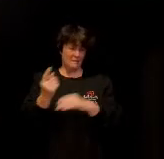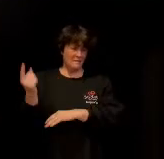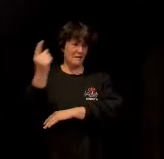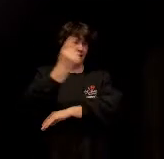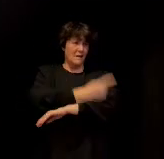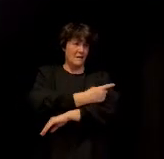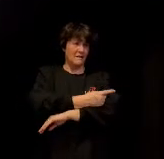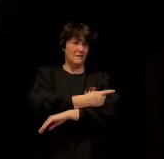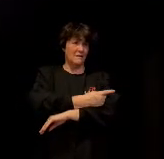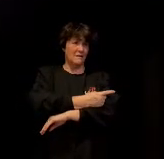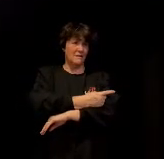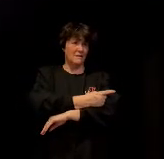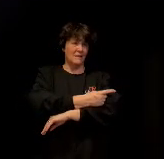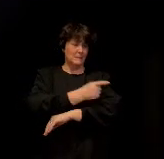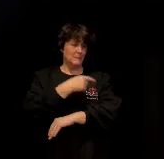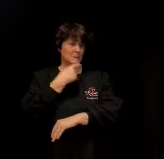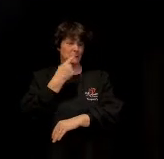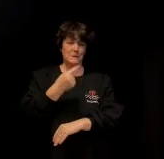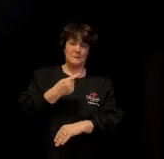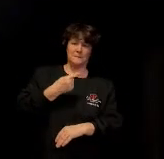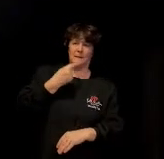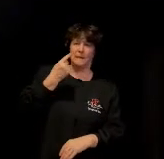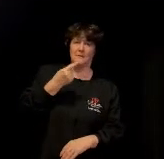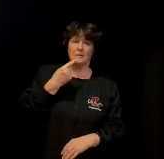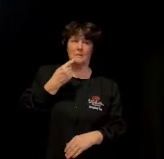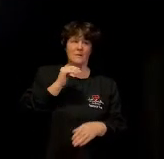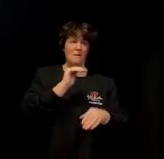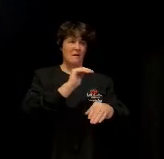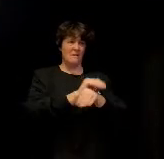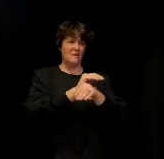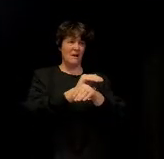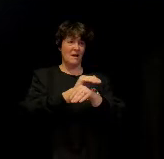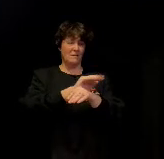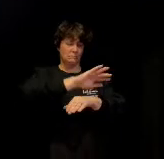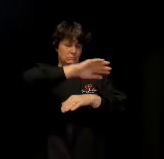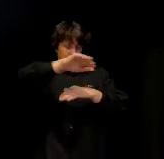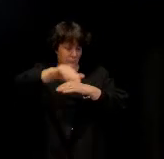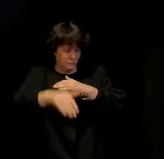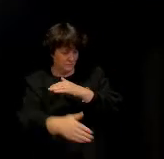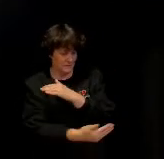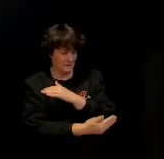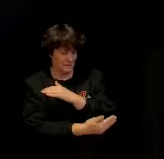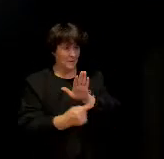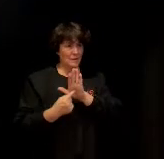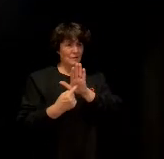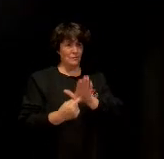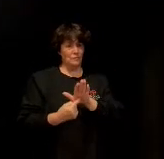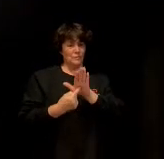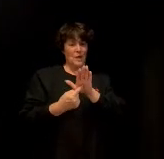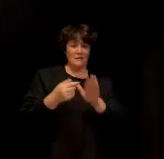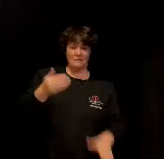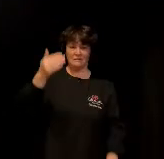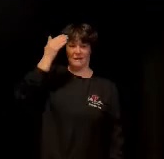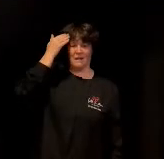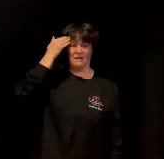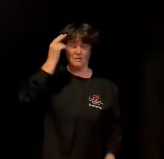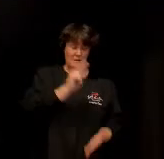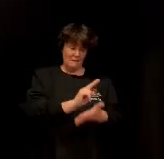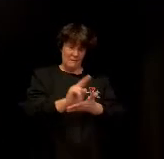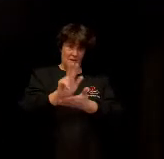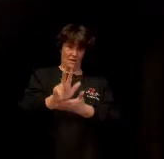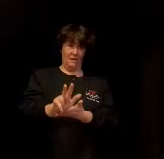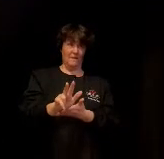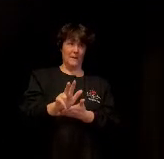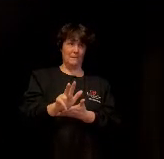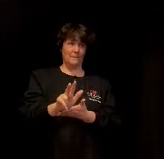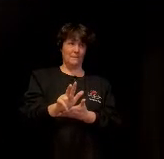utters speech. And night unto night reveals knowledge. Look what it says in verse 3. There is